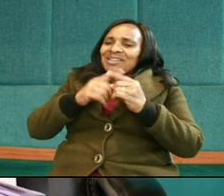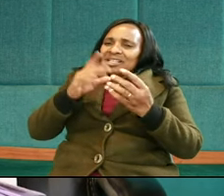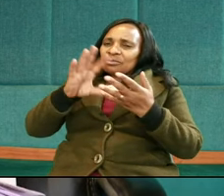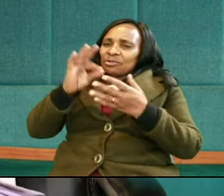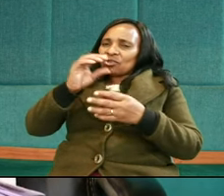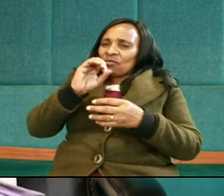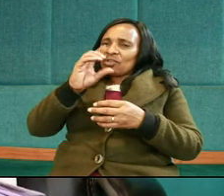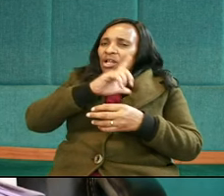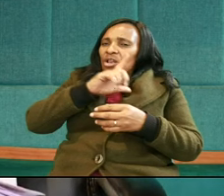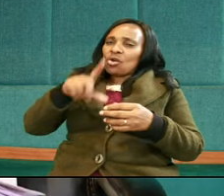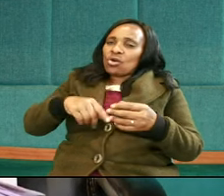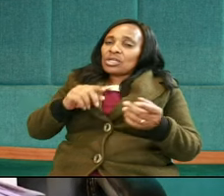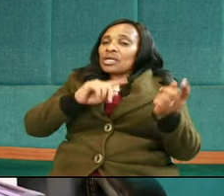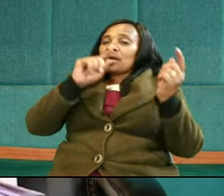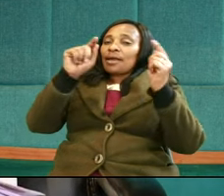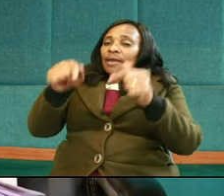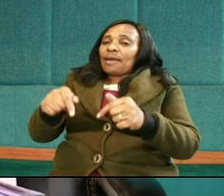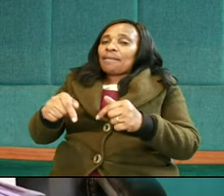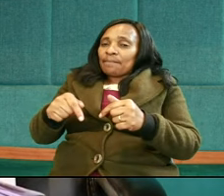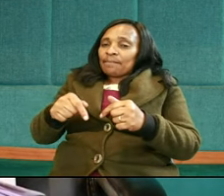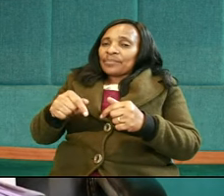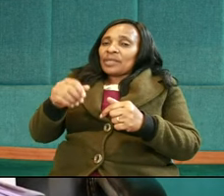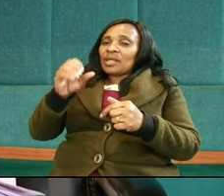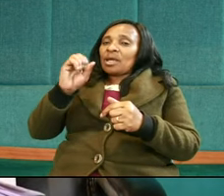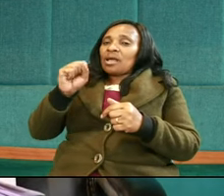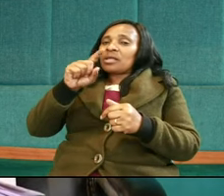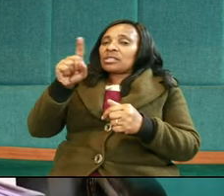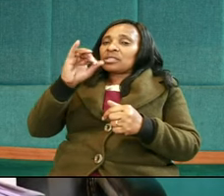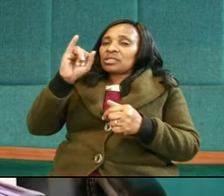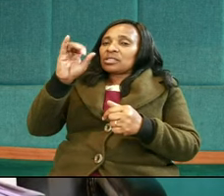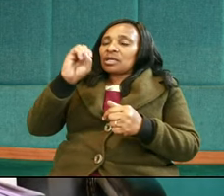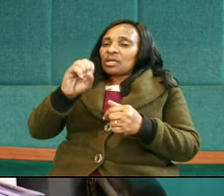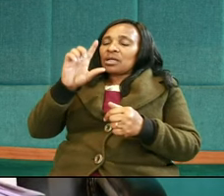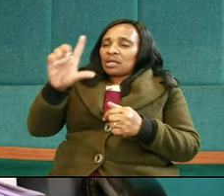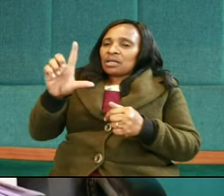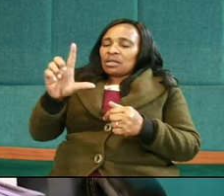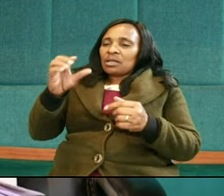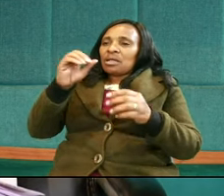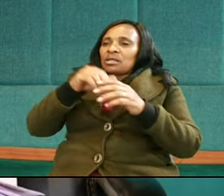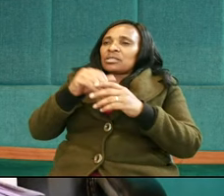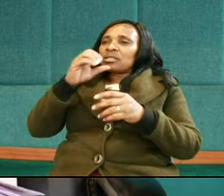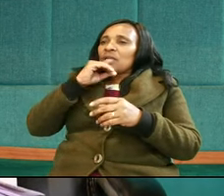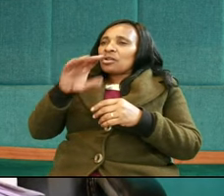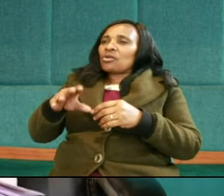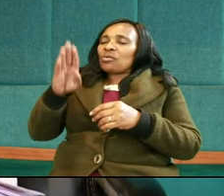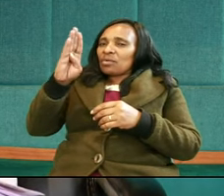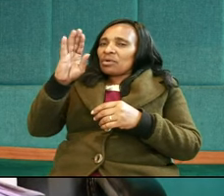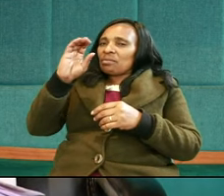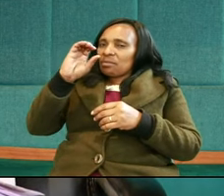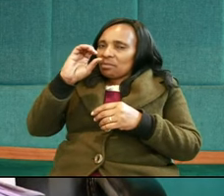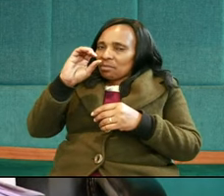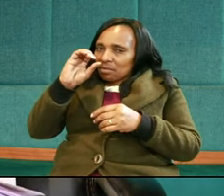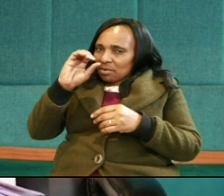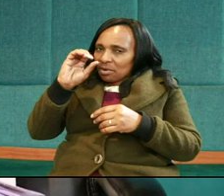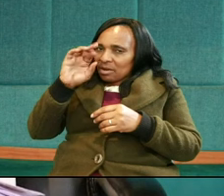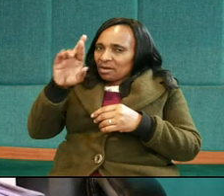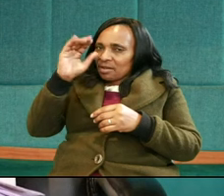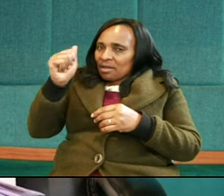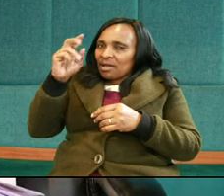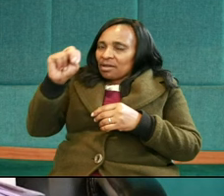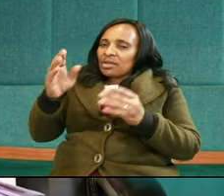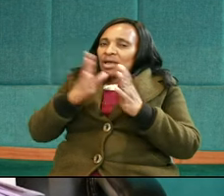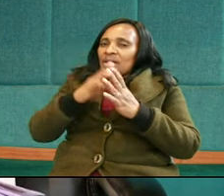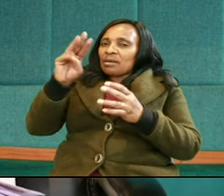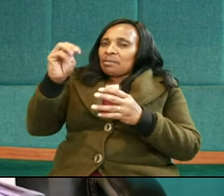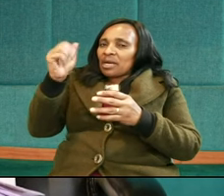Lord came on Jahaziel, son of Zechariah, the son of Benaiah, the son of Jael, the son of Mattaniah,